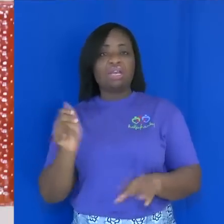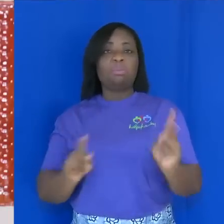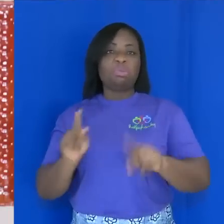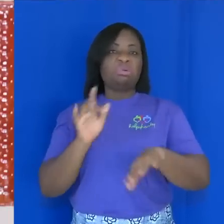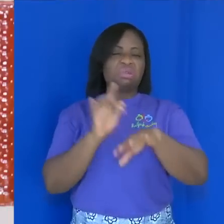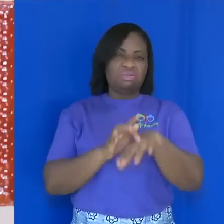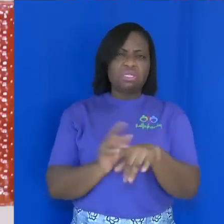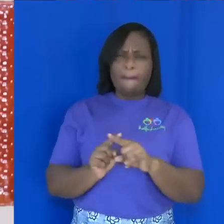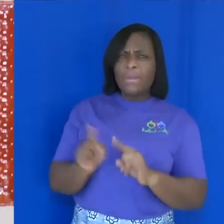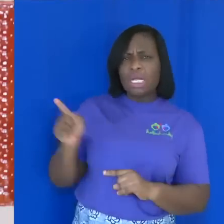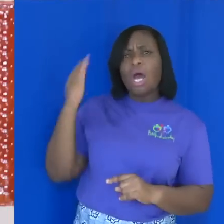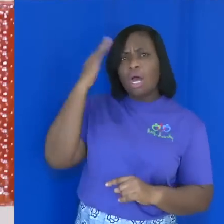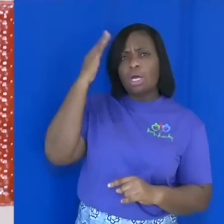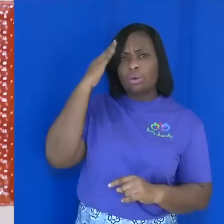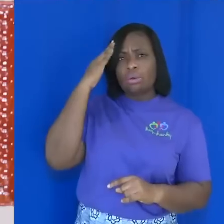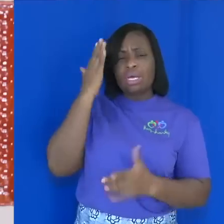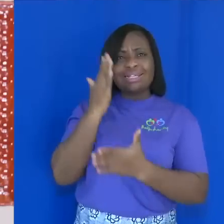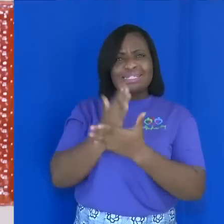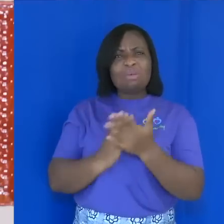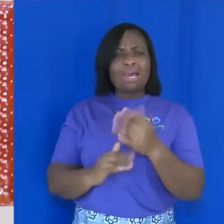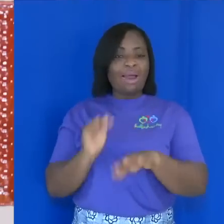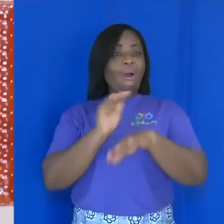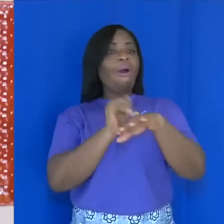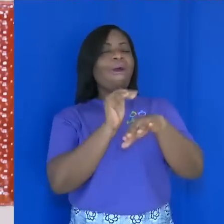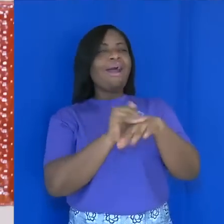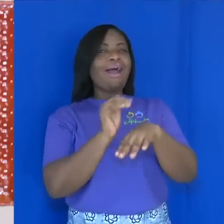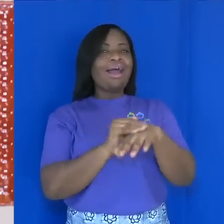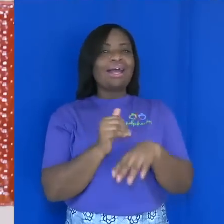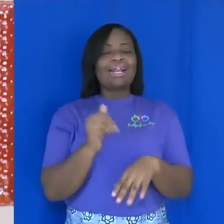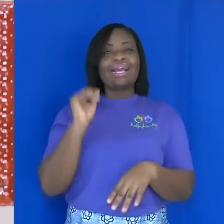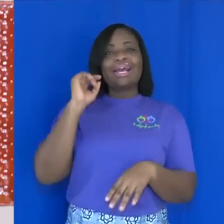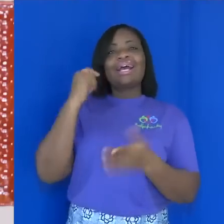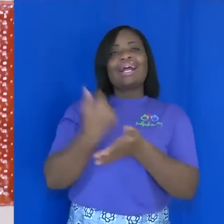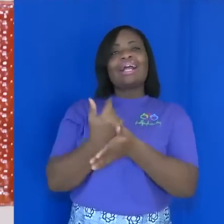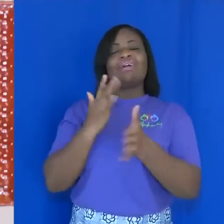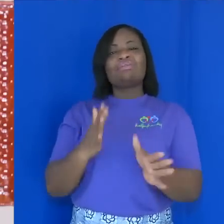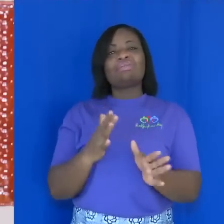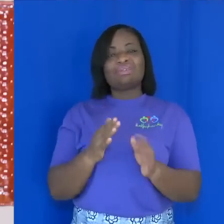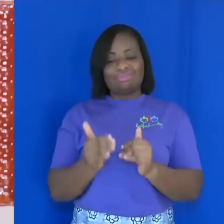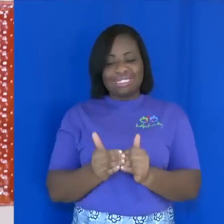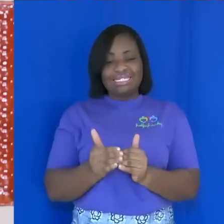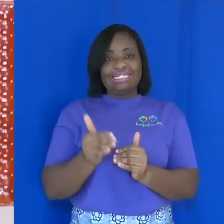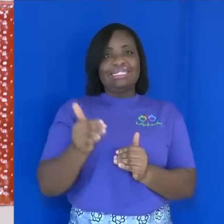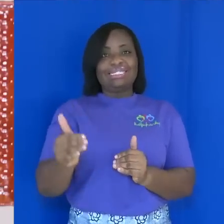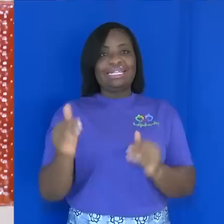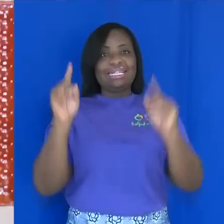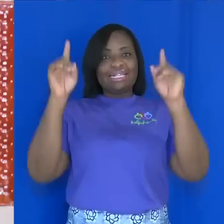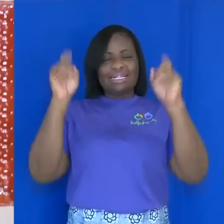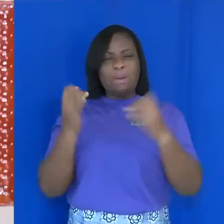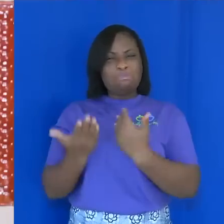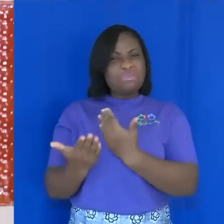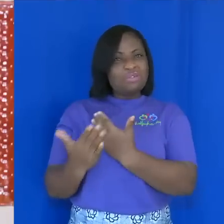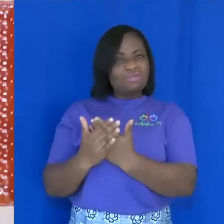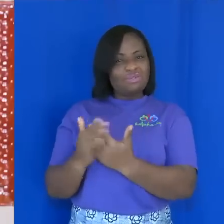I'm aware that some are calling for government to extend the PCR negative test period before boarding